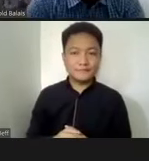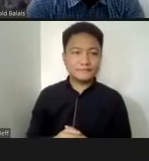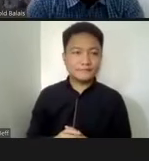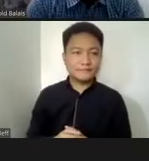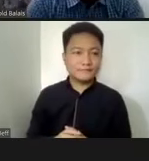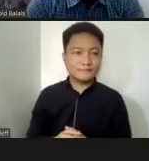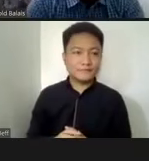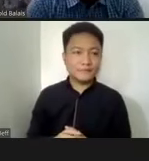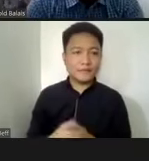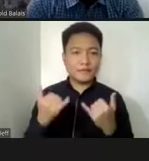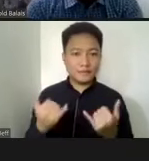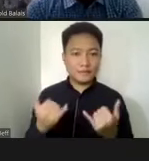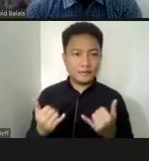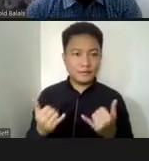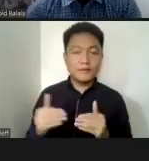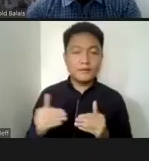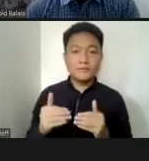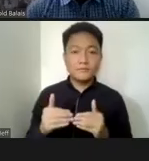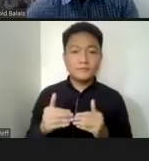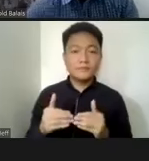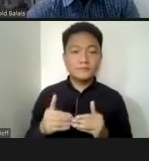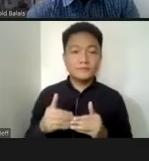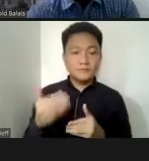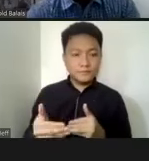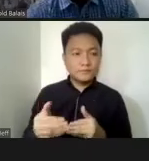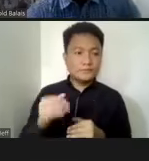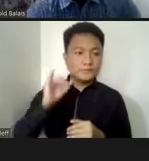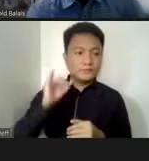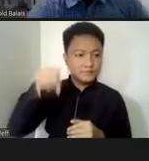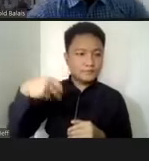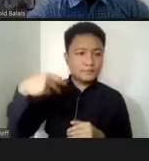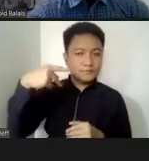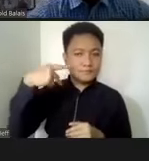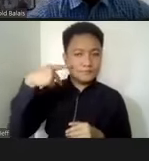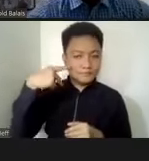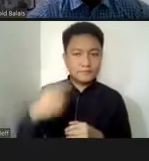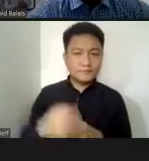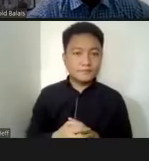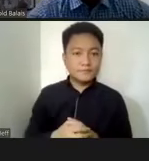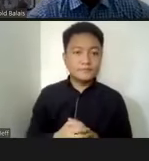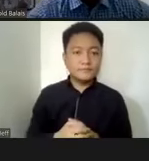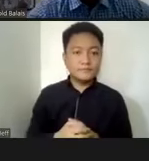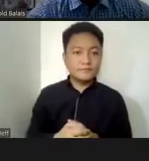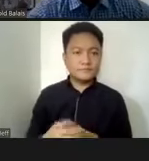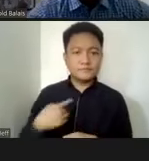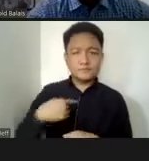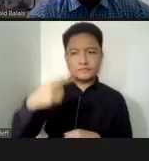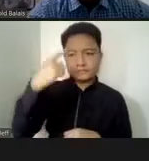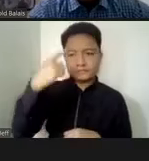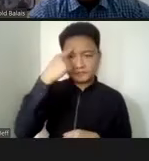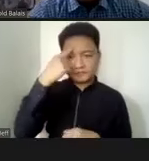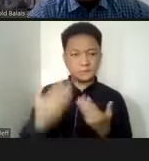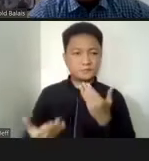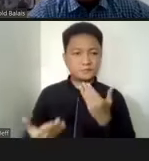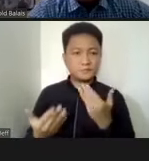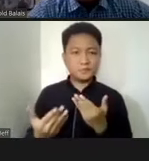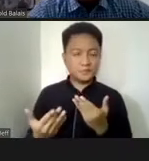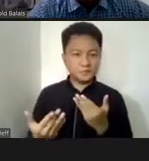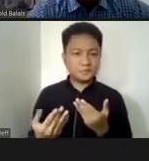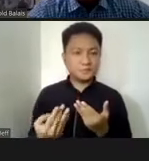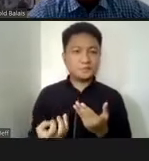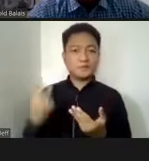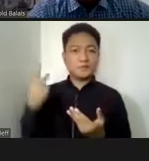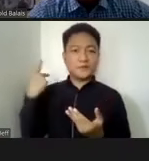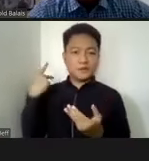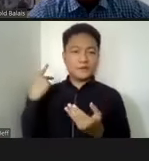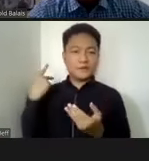I think I will go back to the values that we have as Coffee for Peace. And this is relational